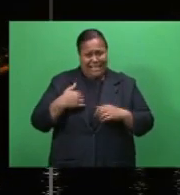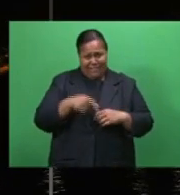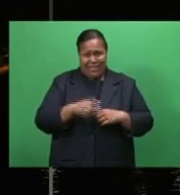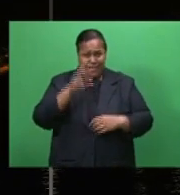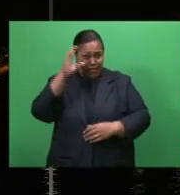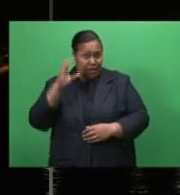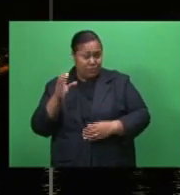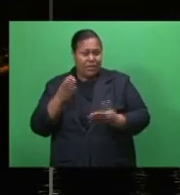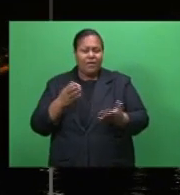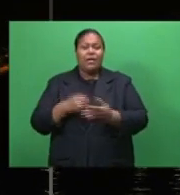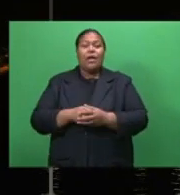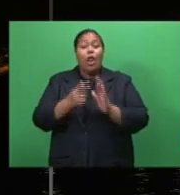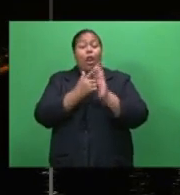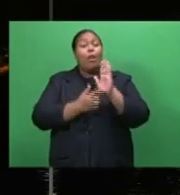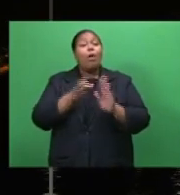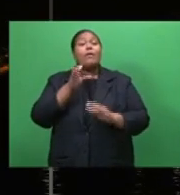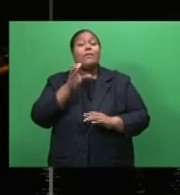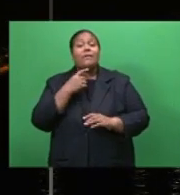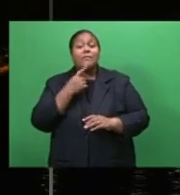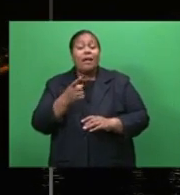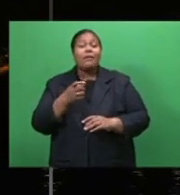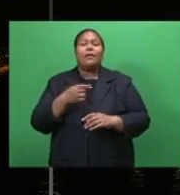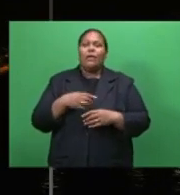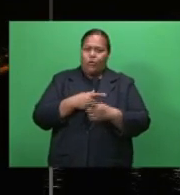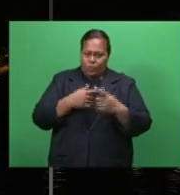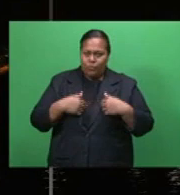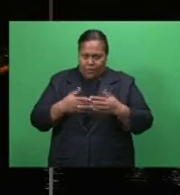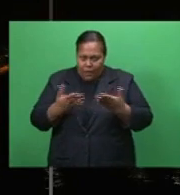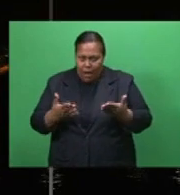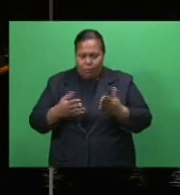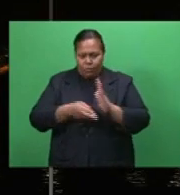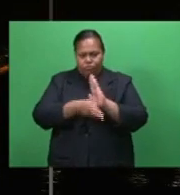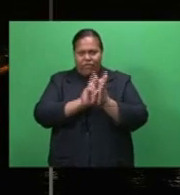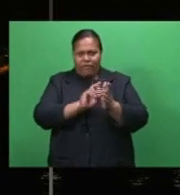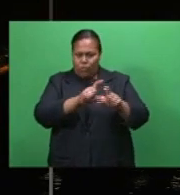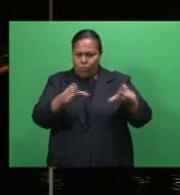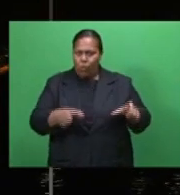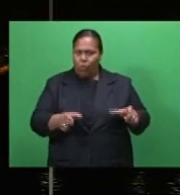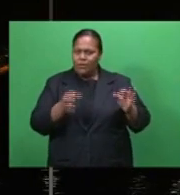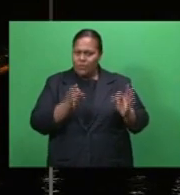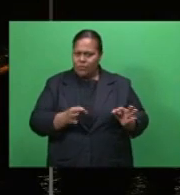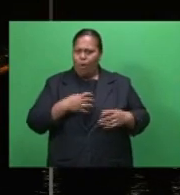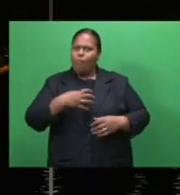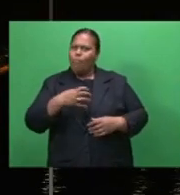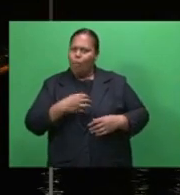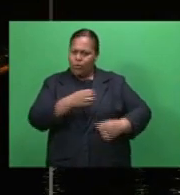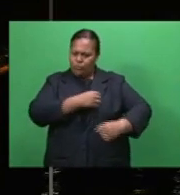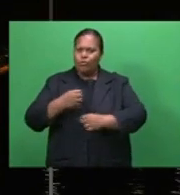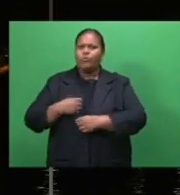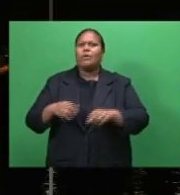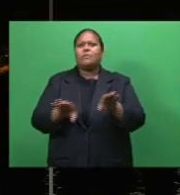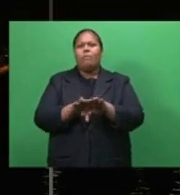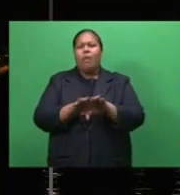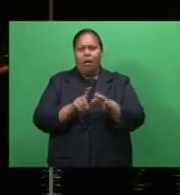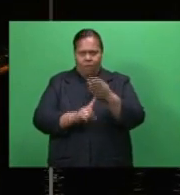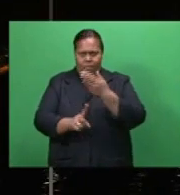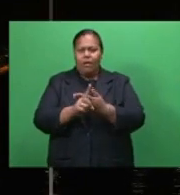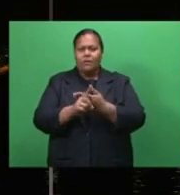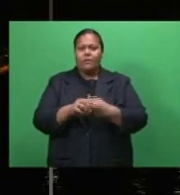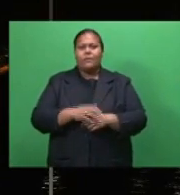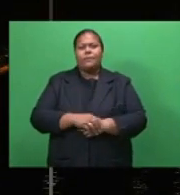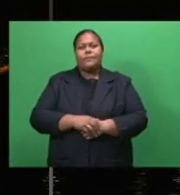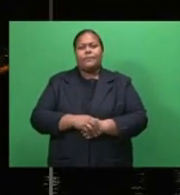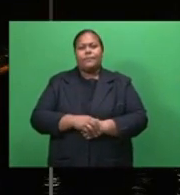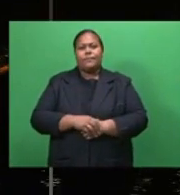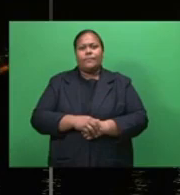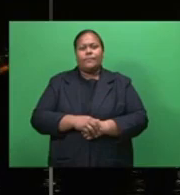Templeton says they're now committed to pursuing a judicial review, with more soldiers coming forward with similar cases. Maggie Boyle